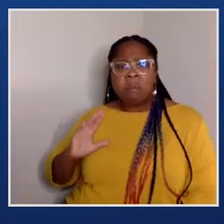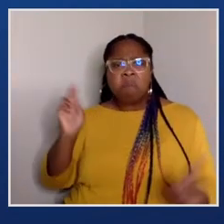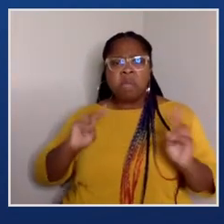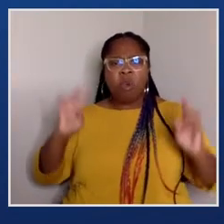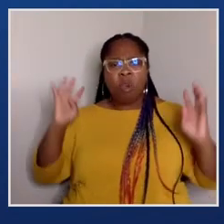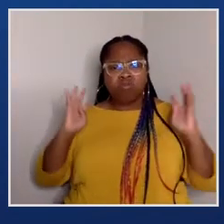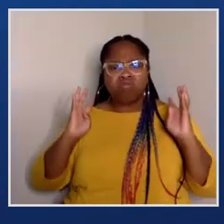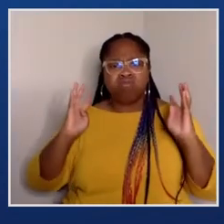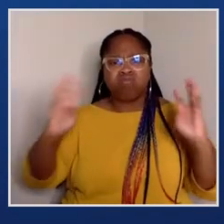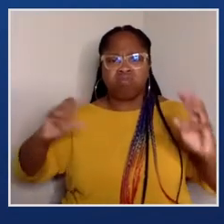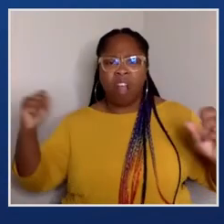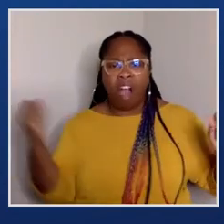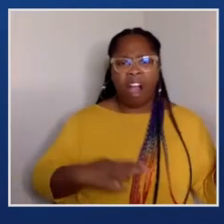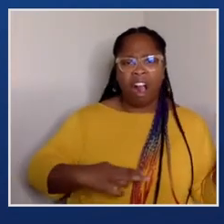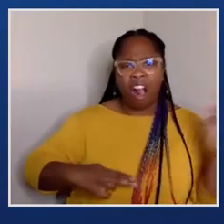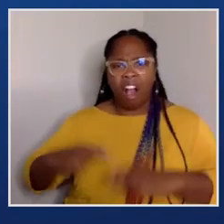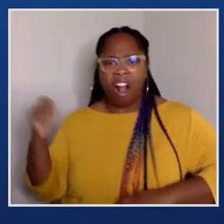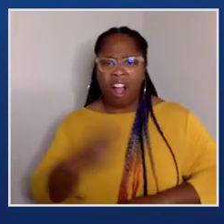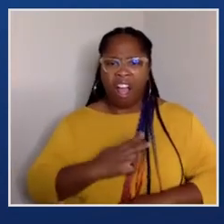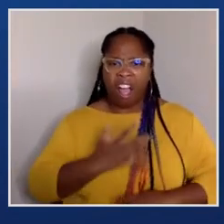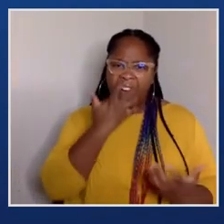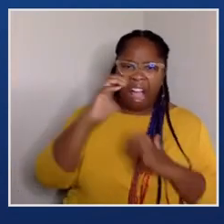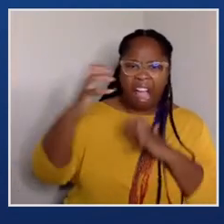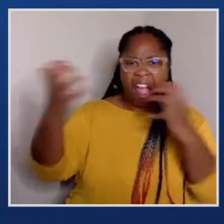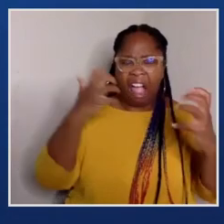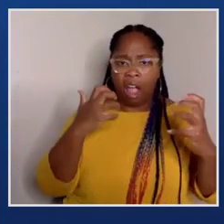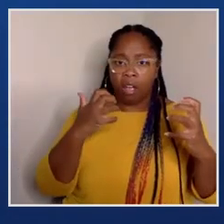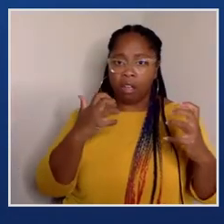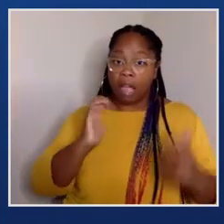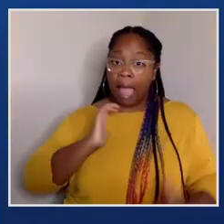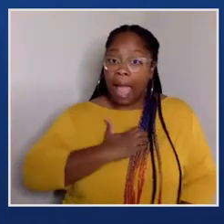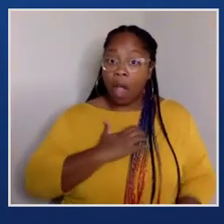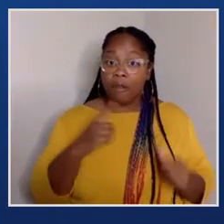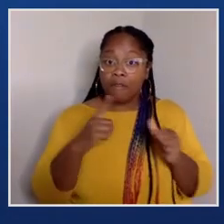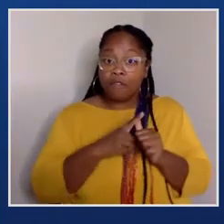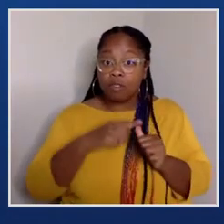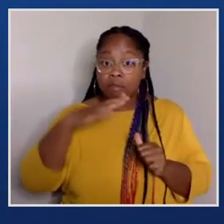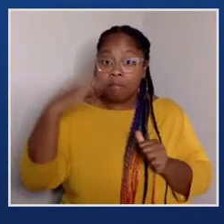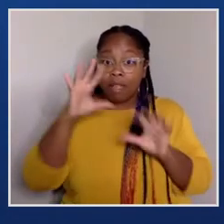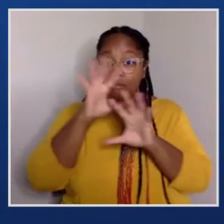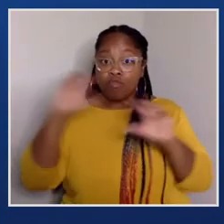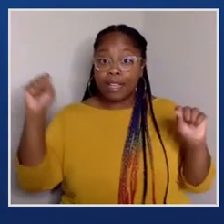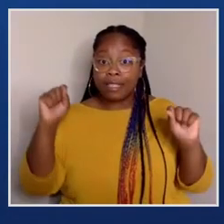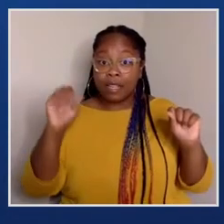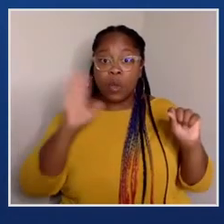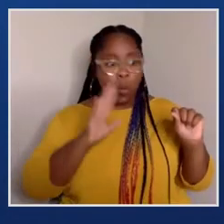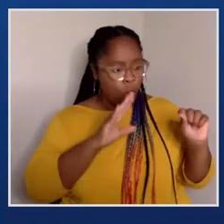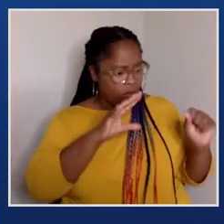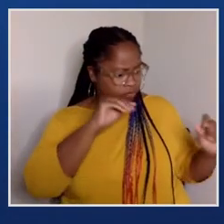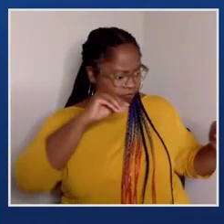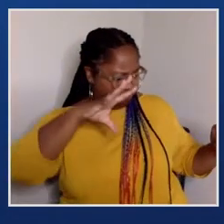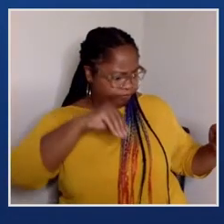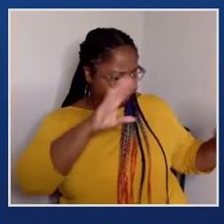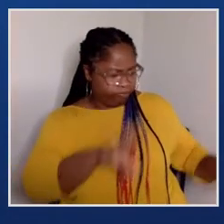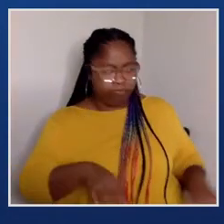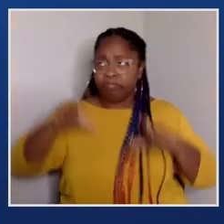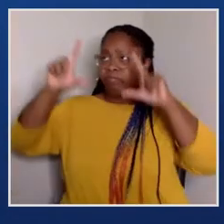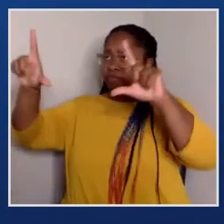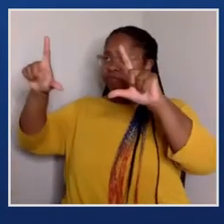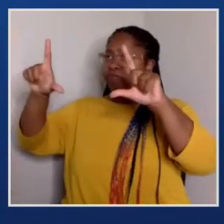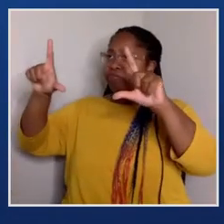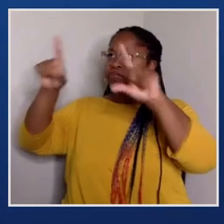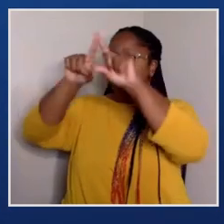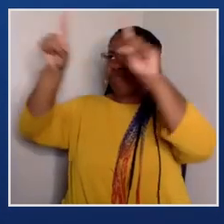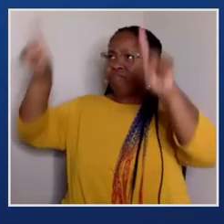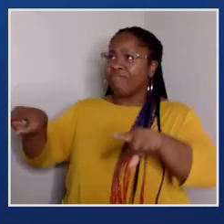our first Black president would hang a painting of that moment outside the Oval Office. But